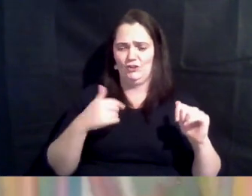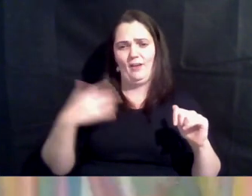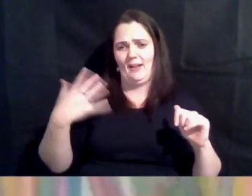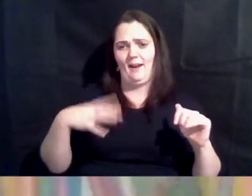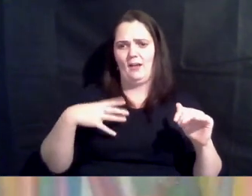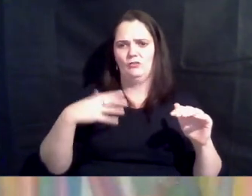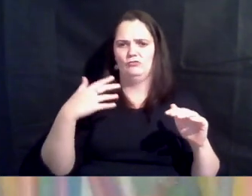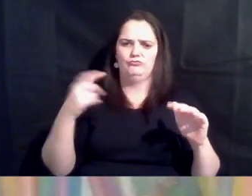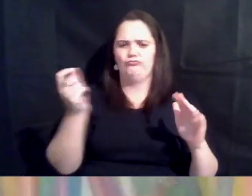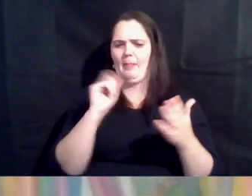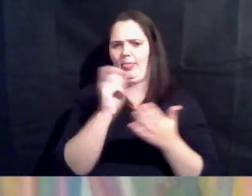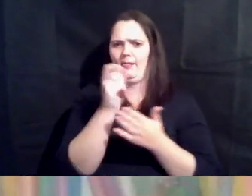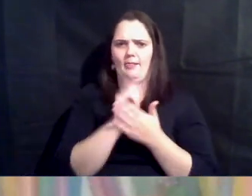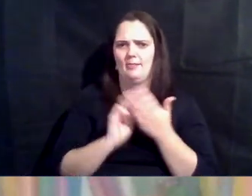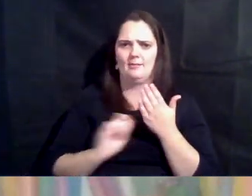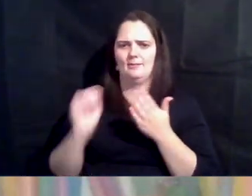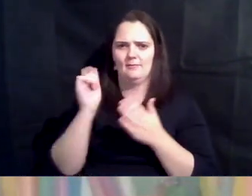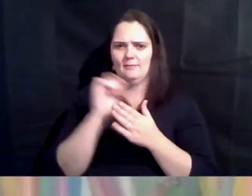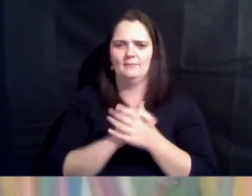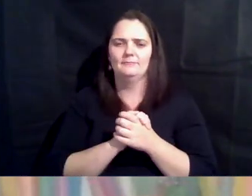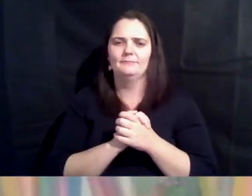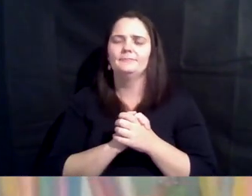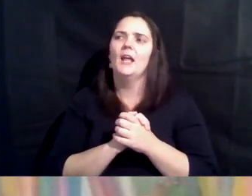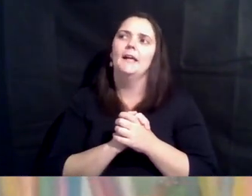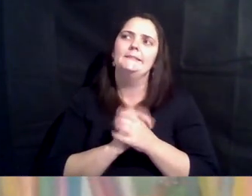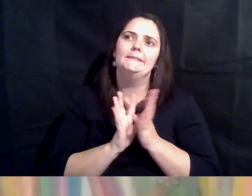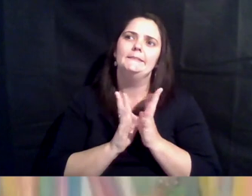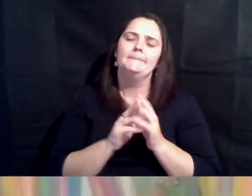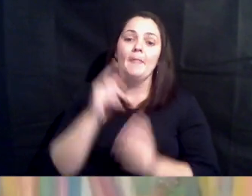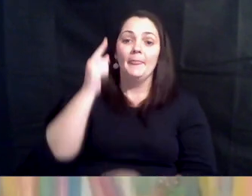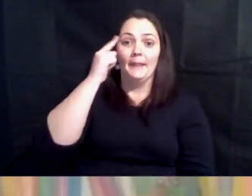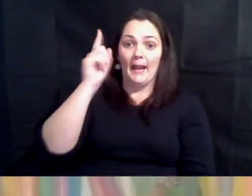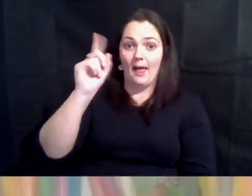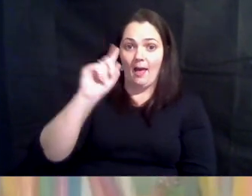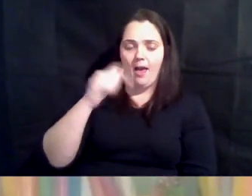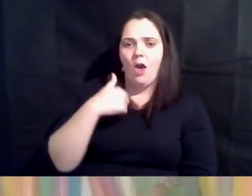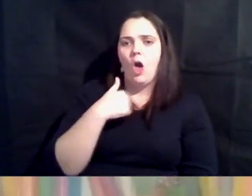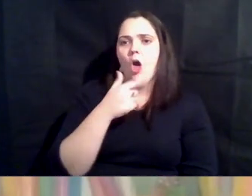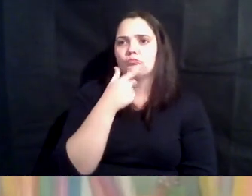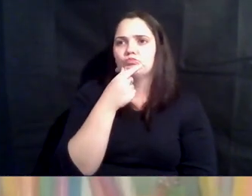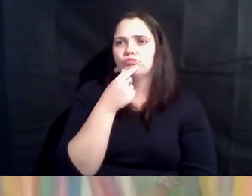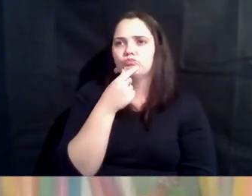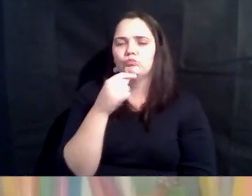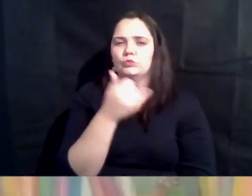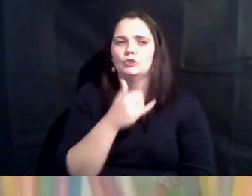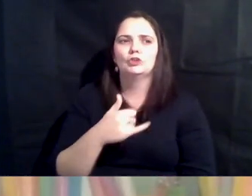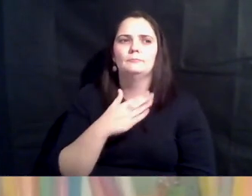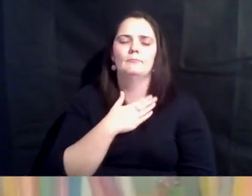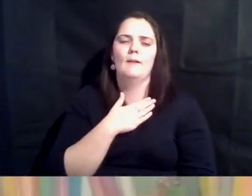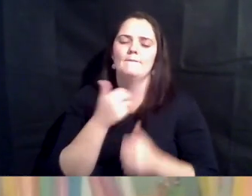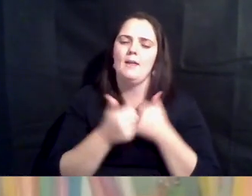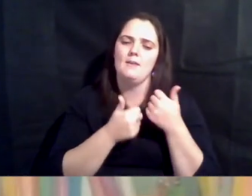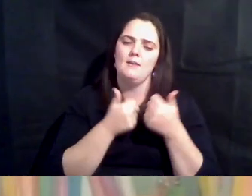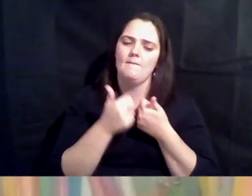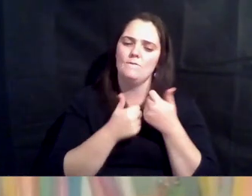So I just feel like I'm going to take a minute to just think about my favorite plant in the house. What